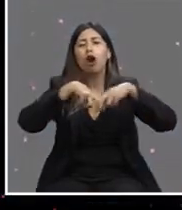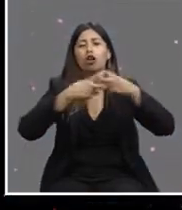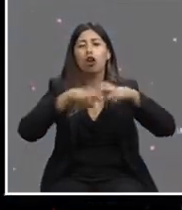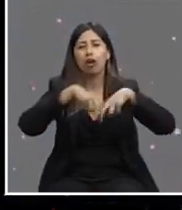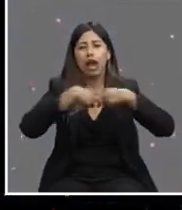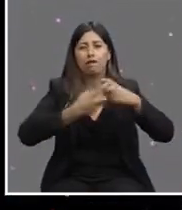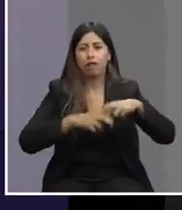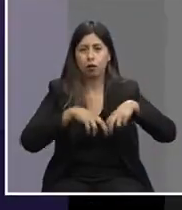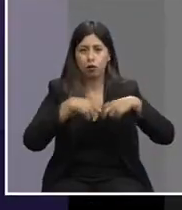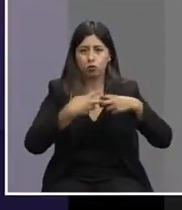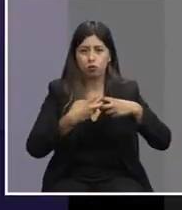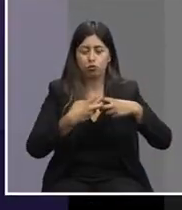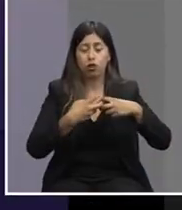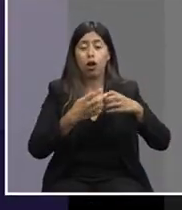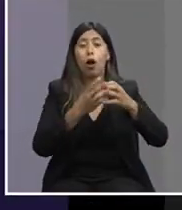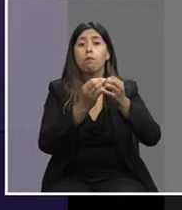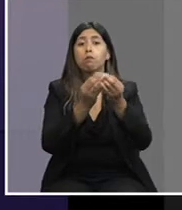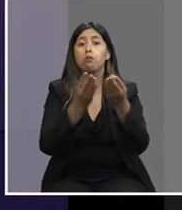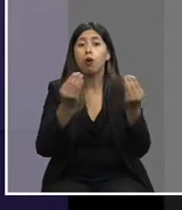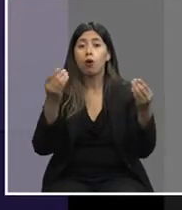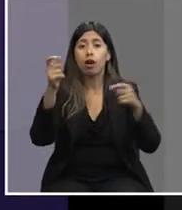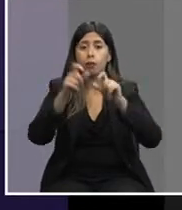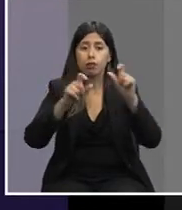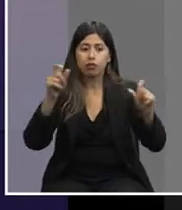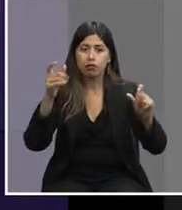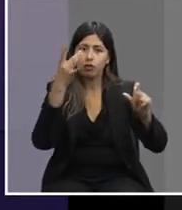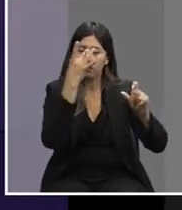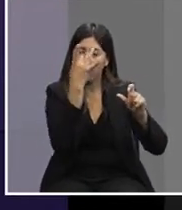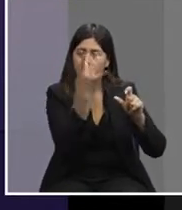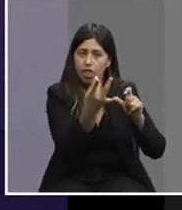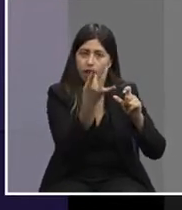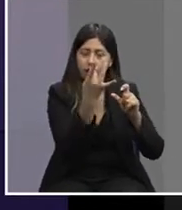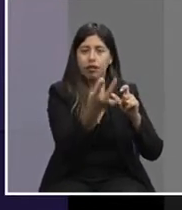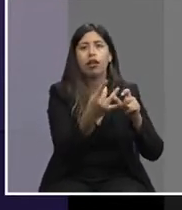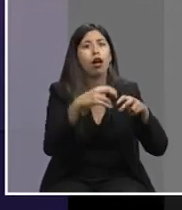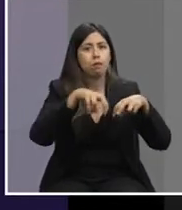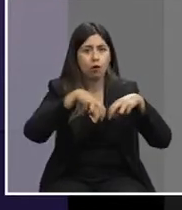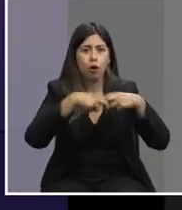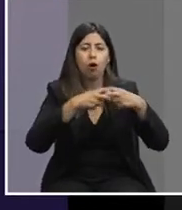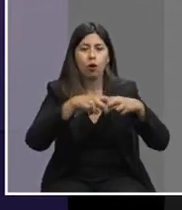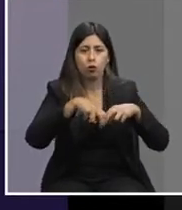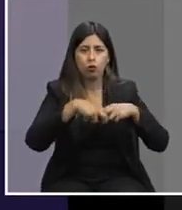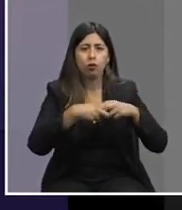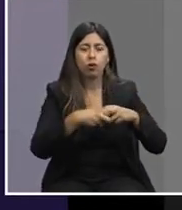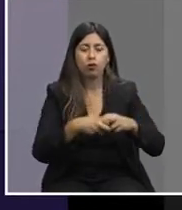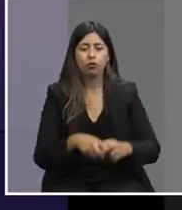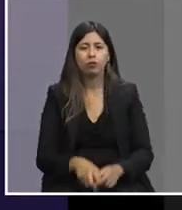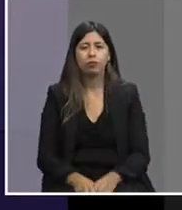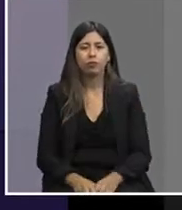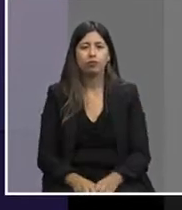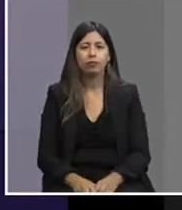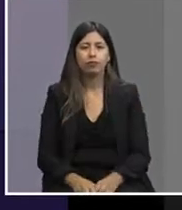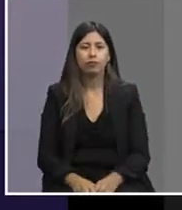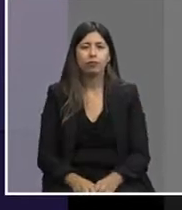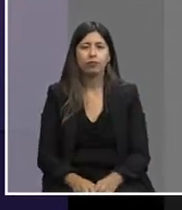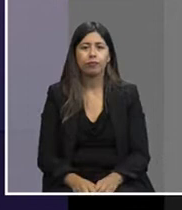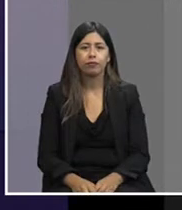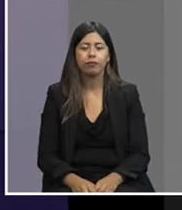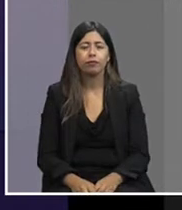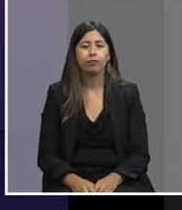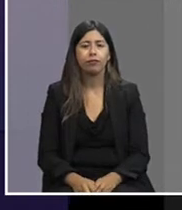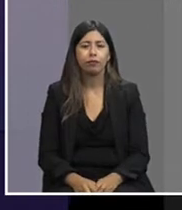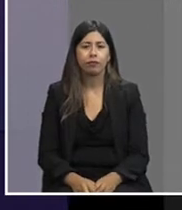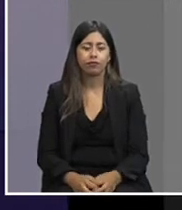consumes 136 billion pornographic videos a year, an orgy that emits a third of the greenhouse gases of the airline